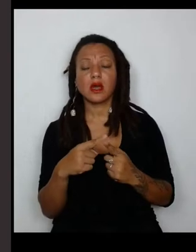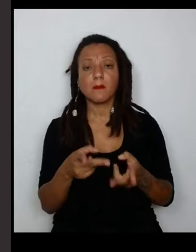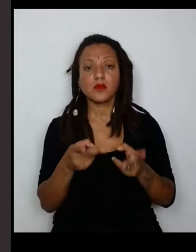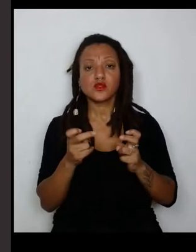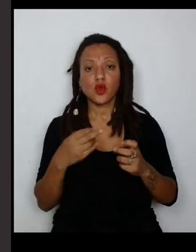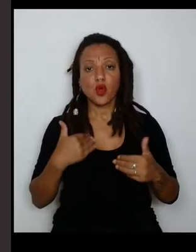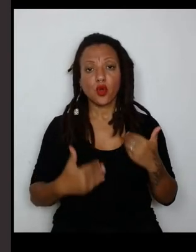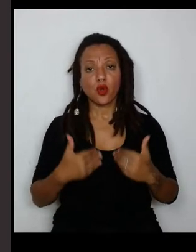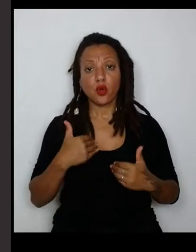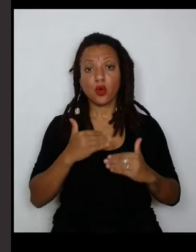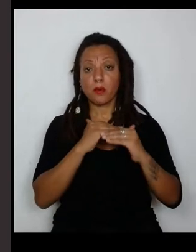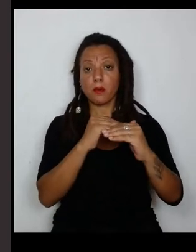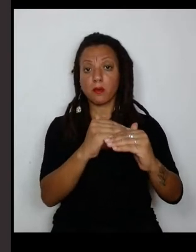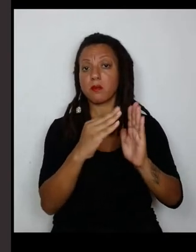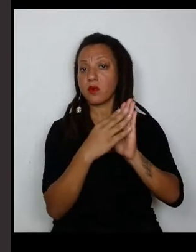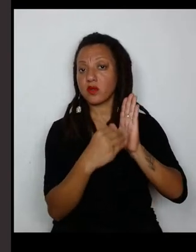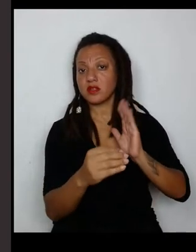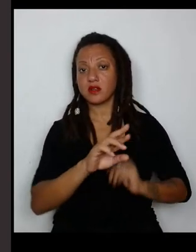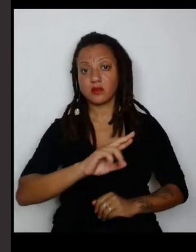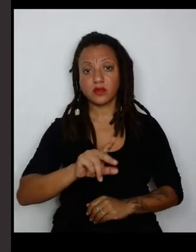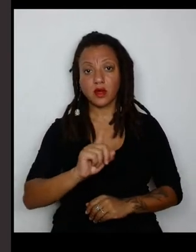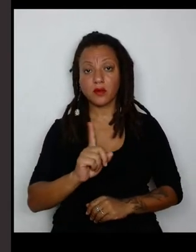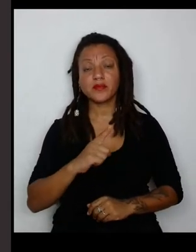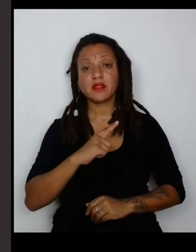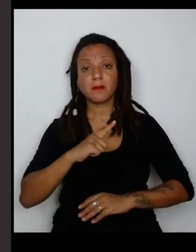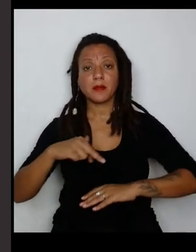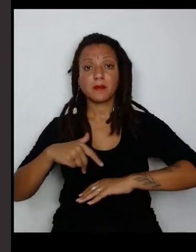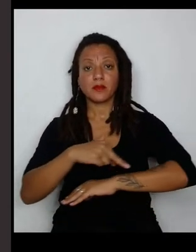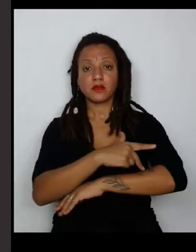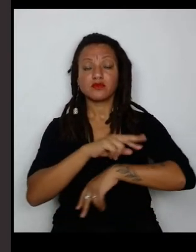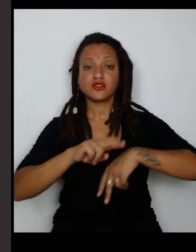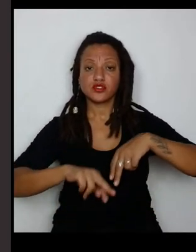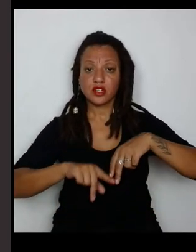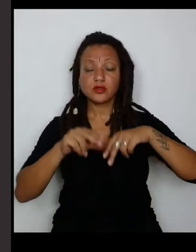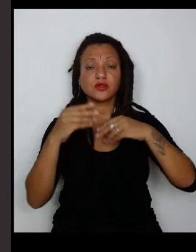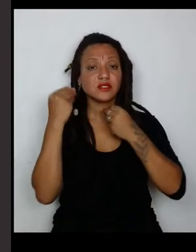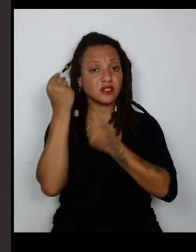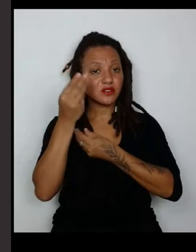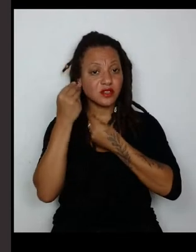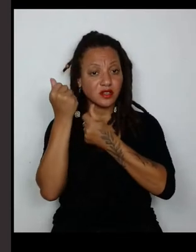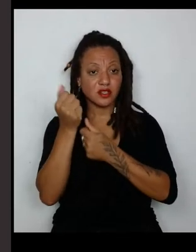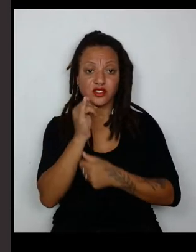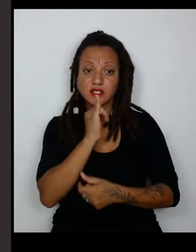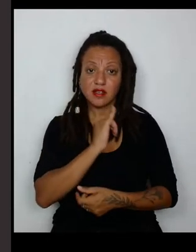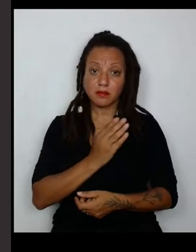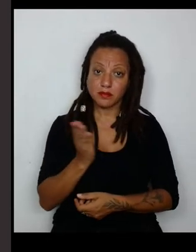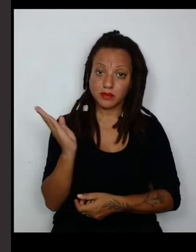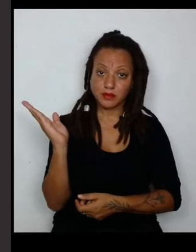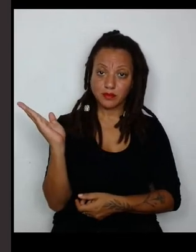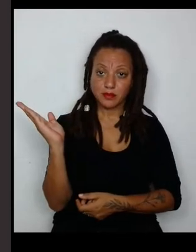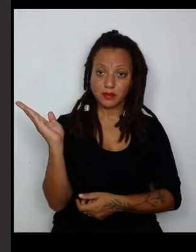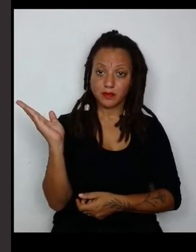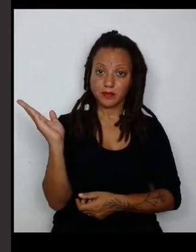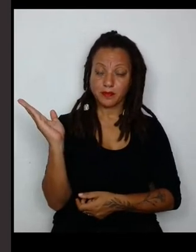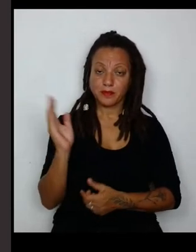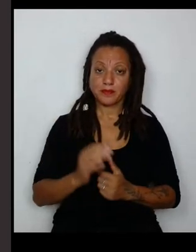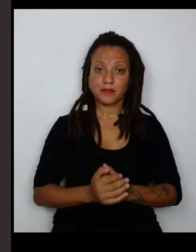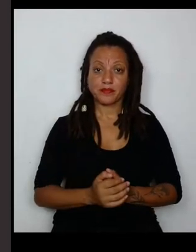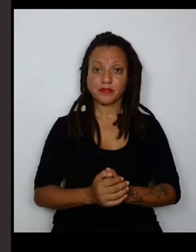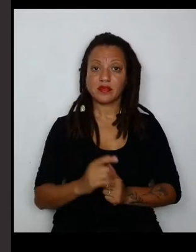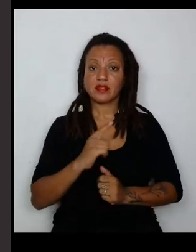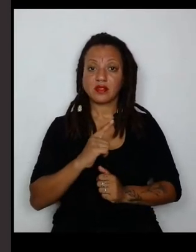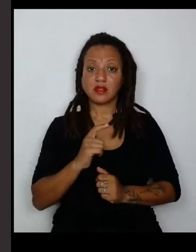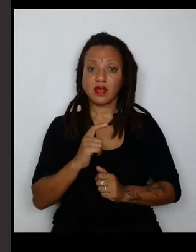example with te navai nave fenua delightful land with its heavy limbed figure pubic hair and seven-toed left